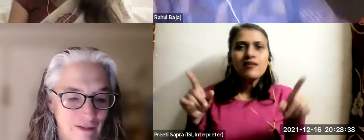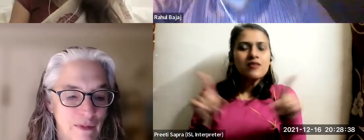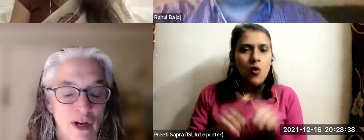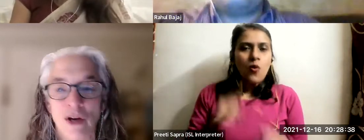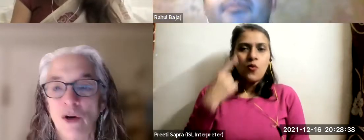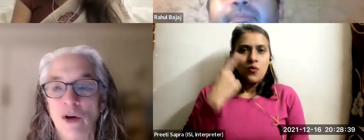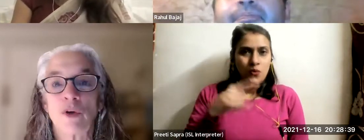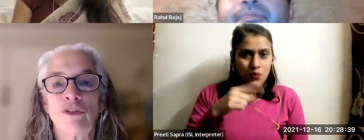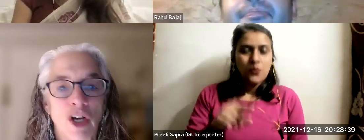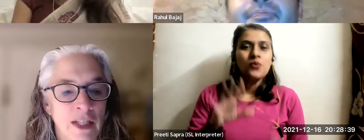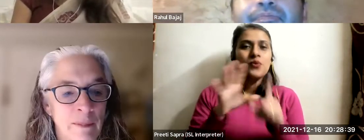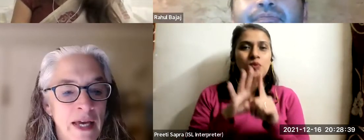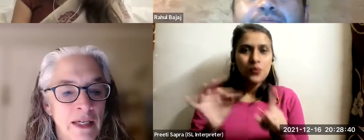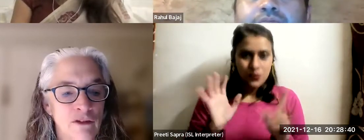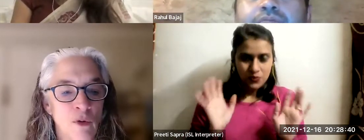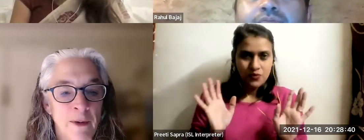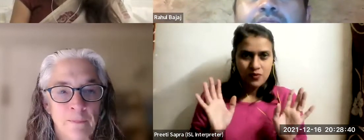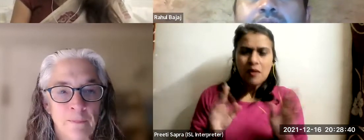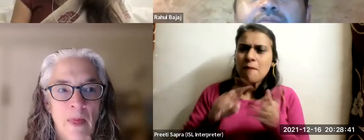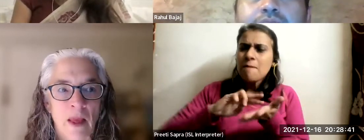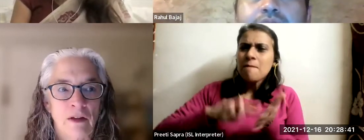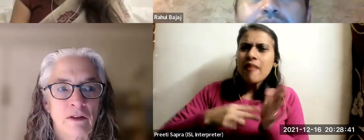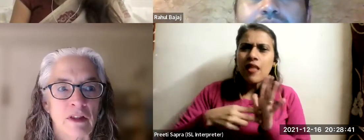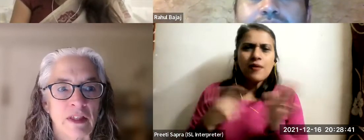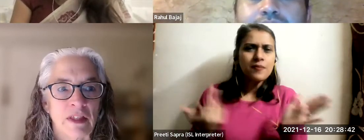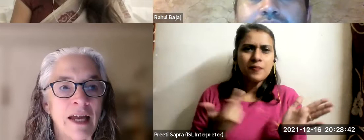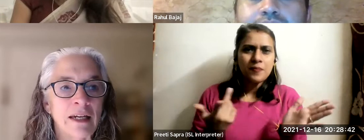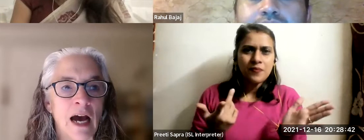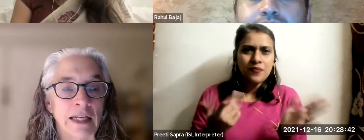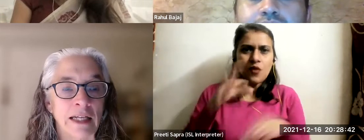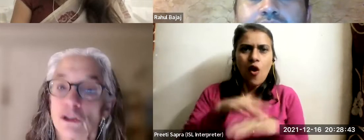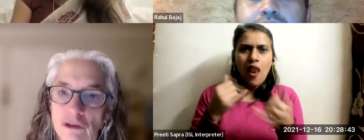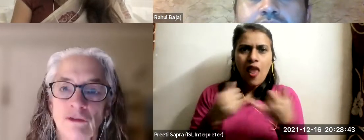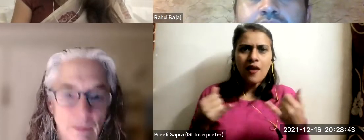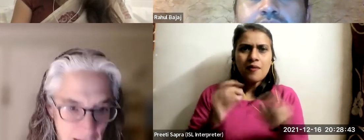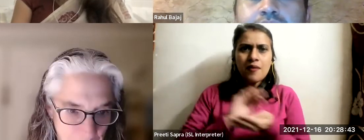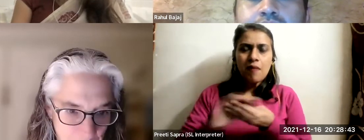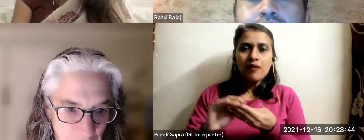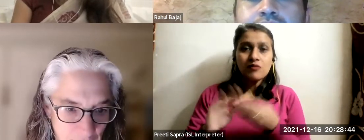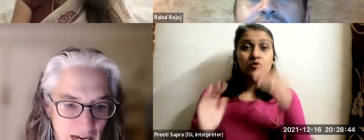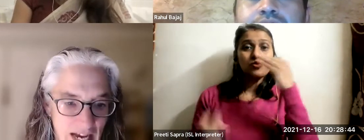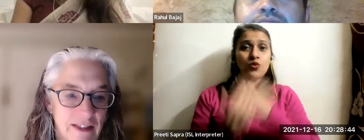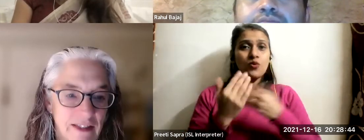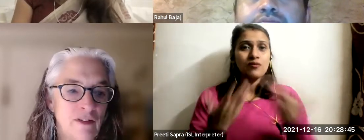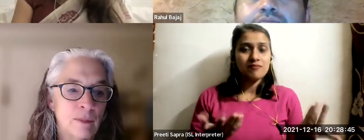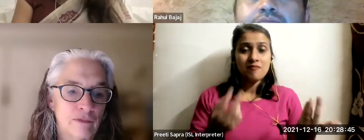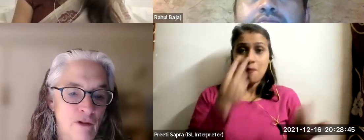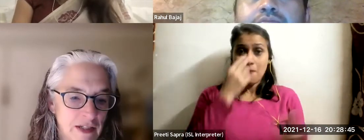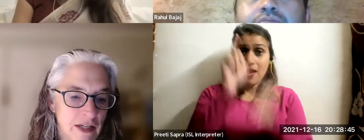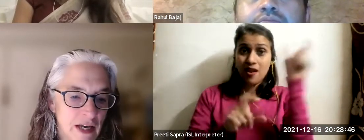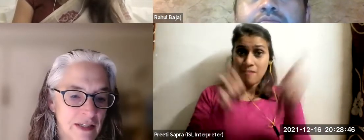can't remember, we're using online banking. So that I learned from blind people. And this